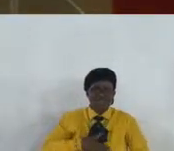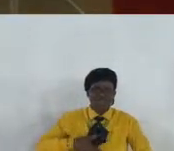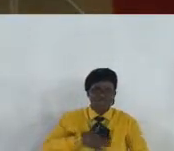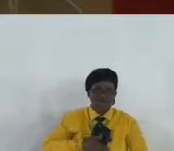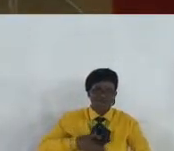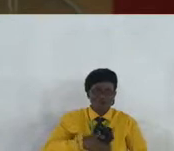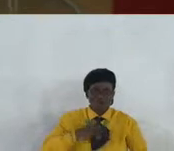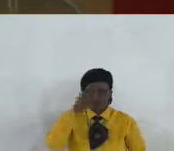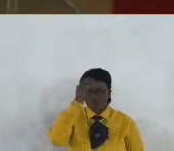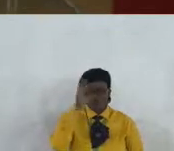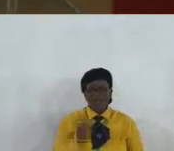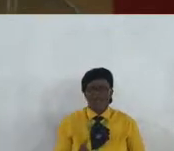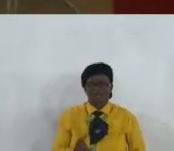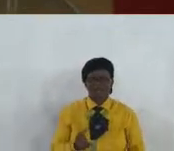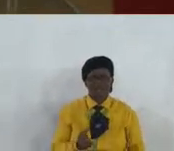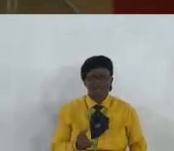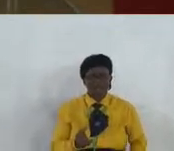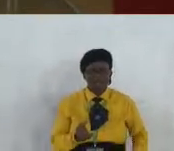Why?